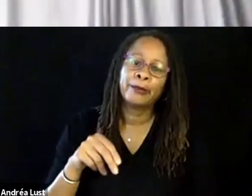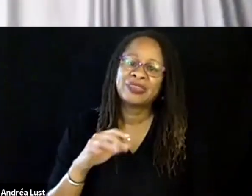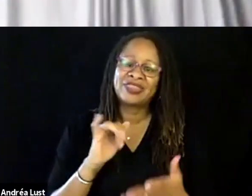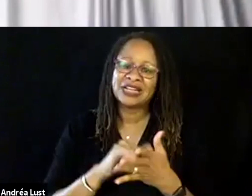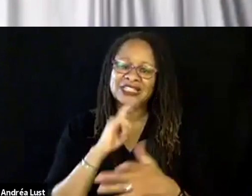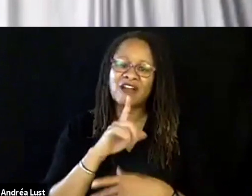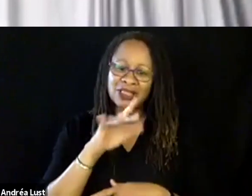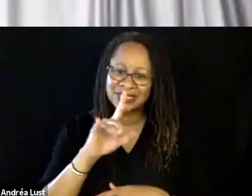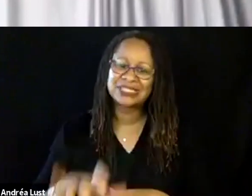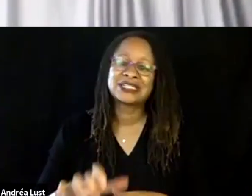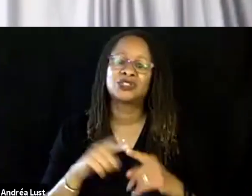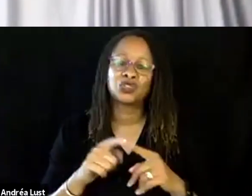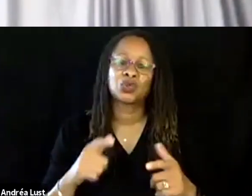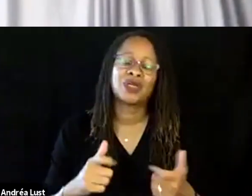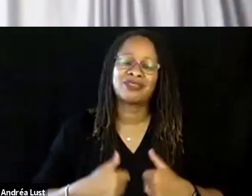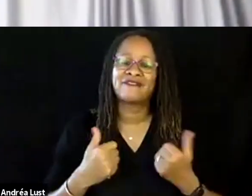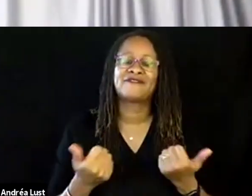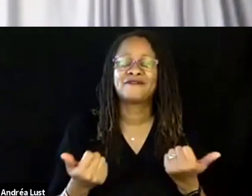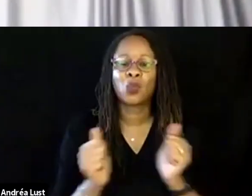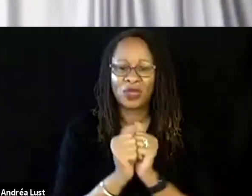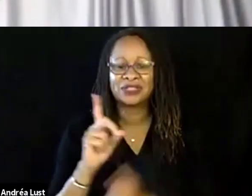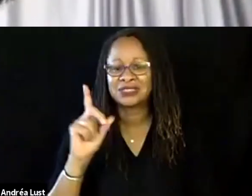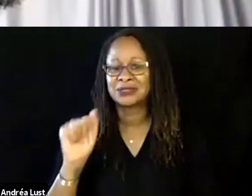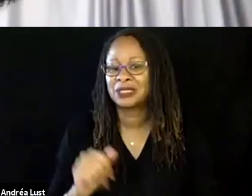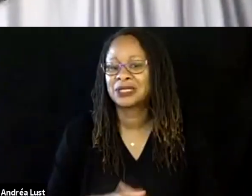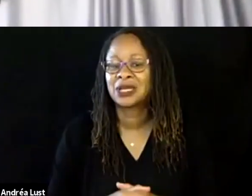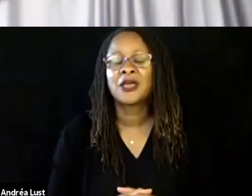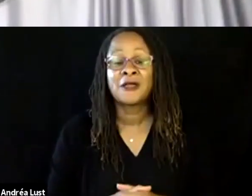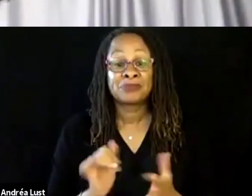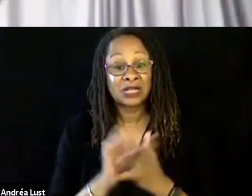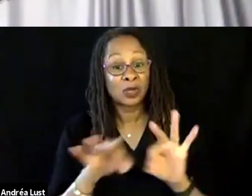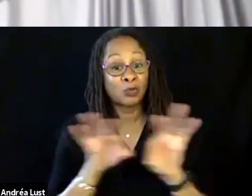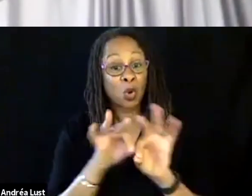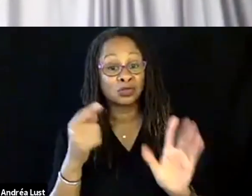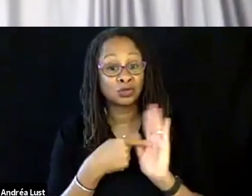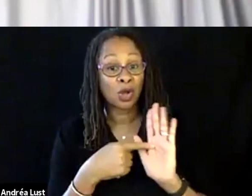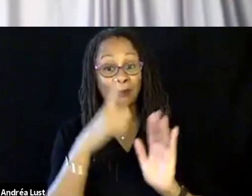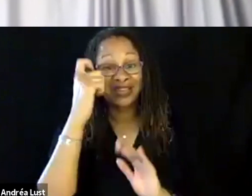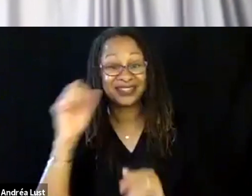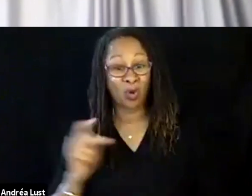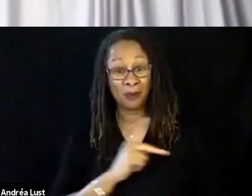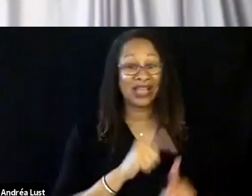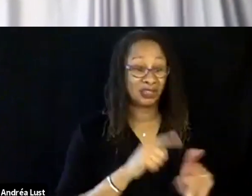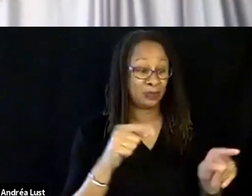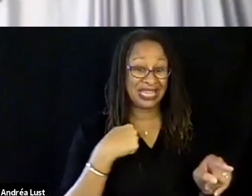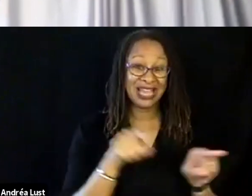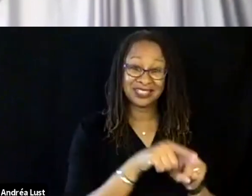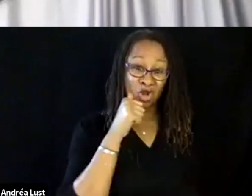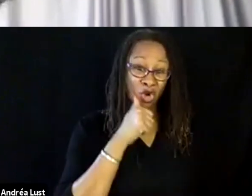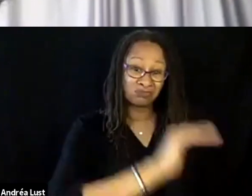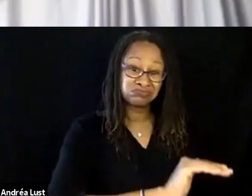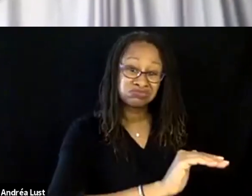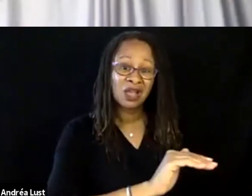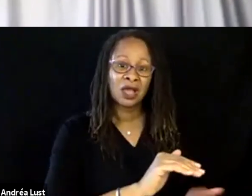to the life of living with a disability. And I think that's important to show, because going back to me being that little girl, I